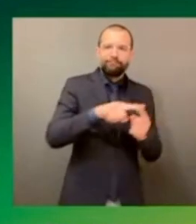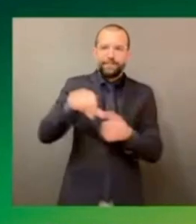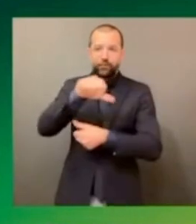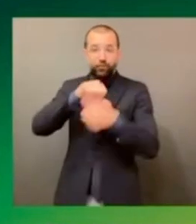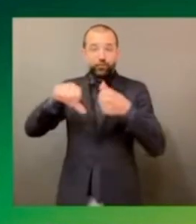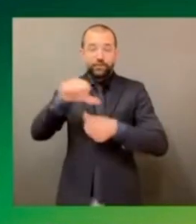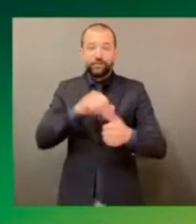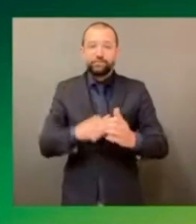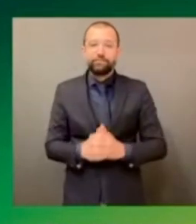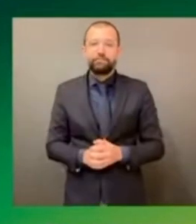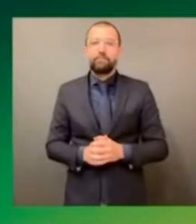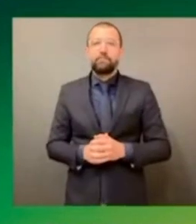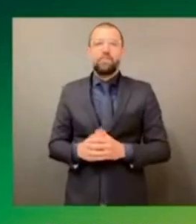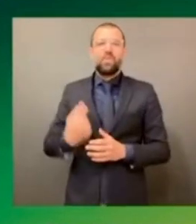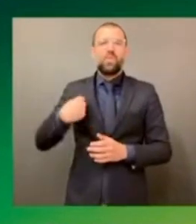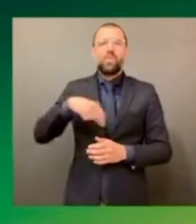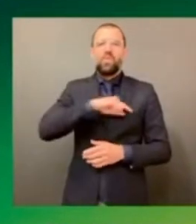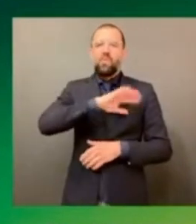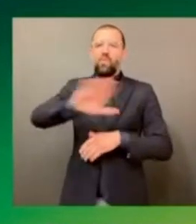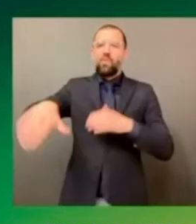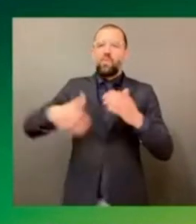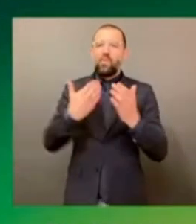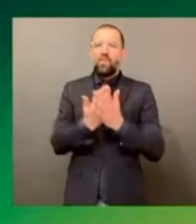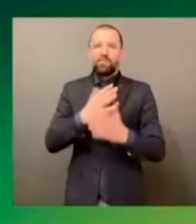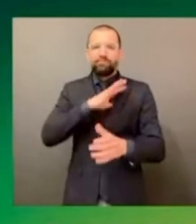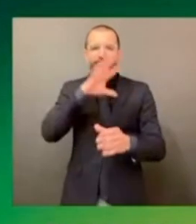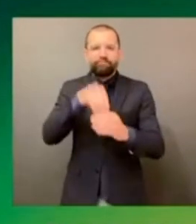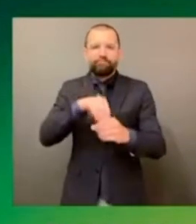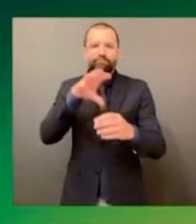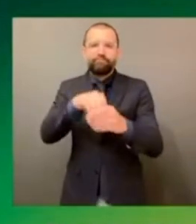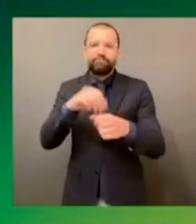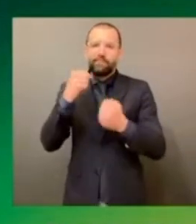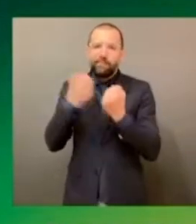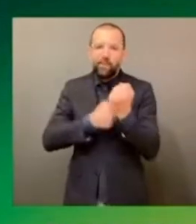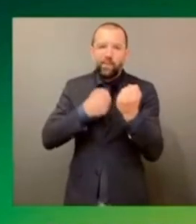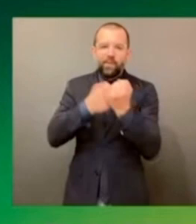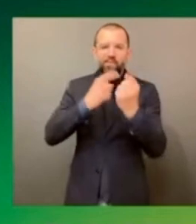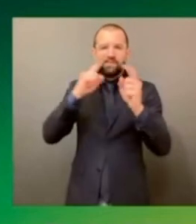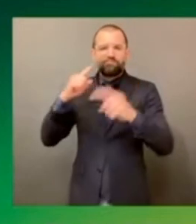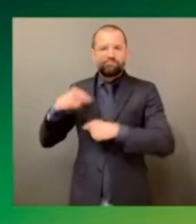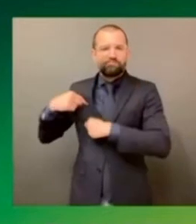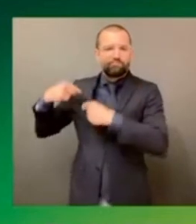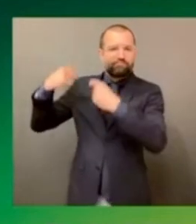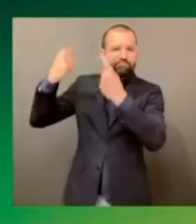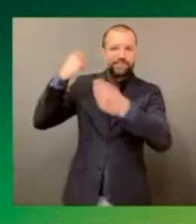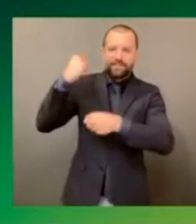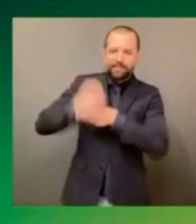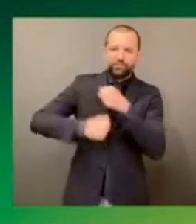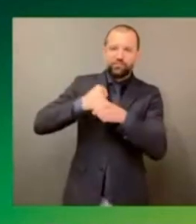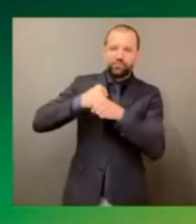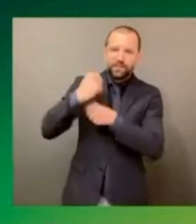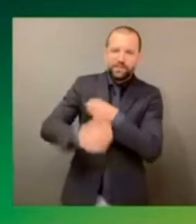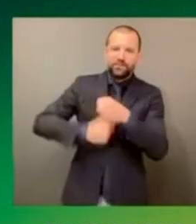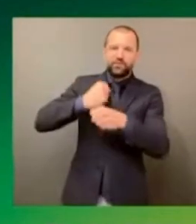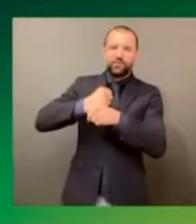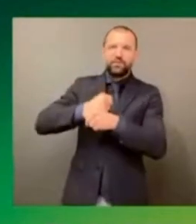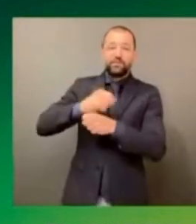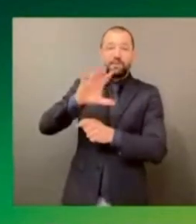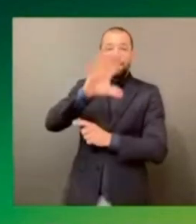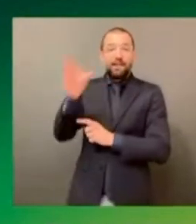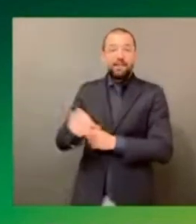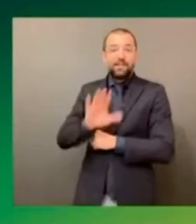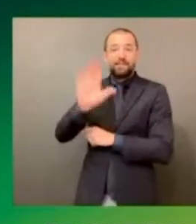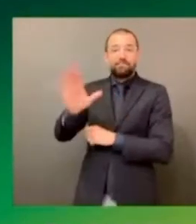in because there are long-standing ties between our people. We